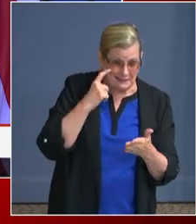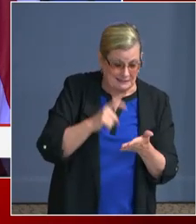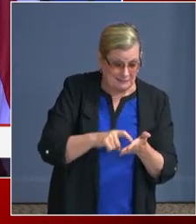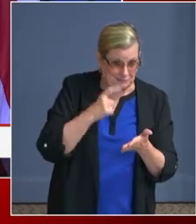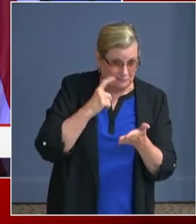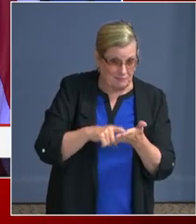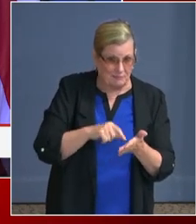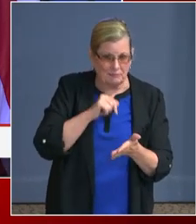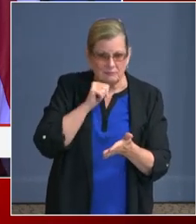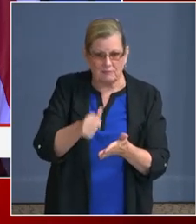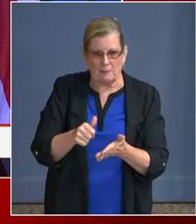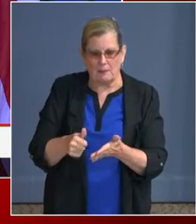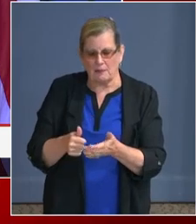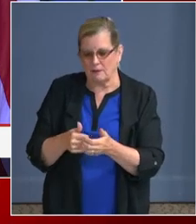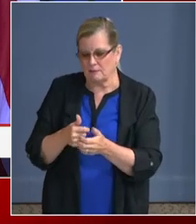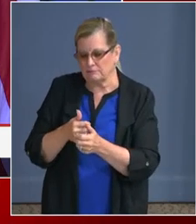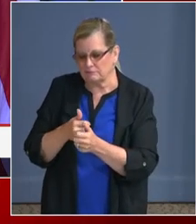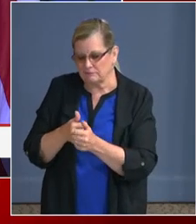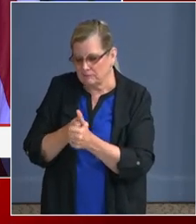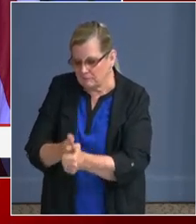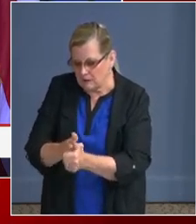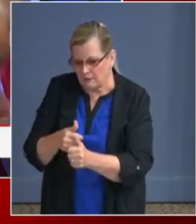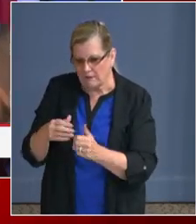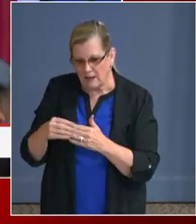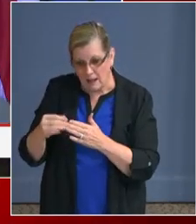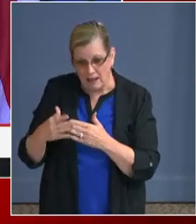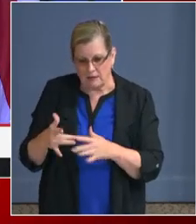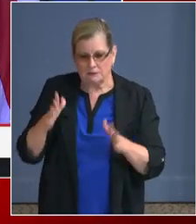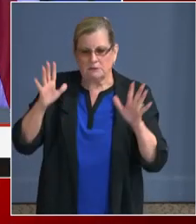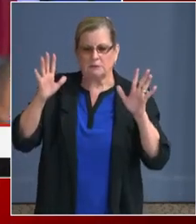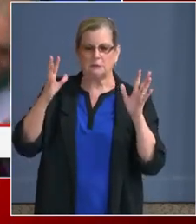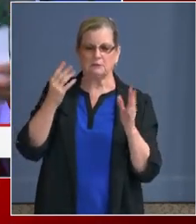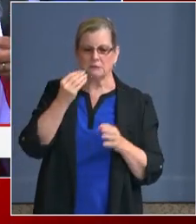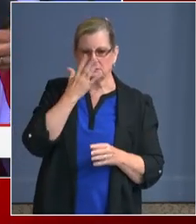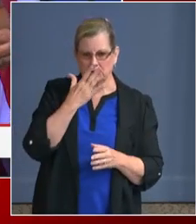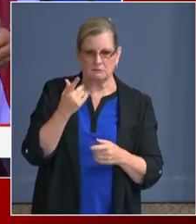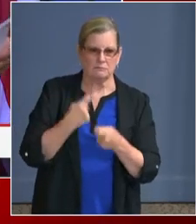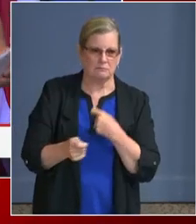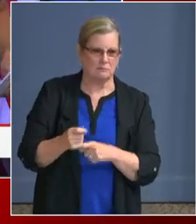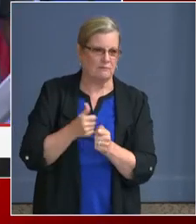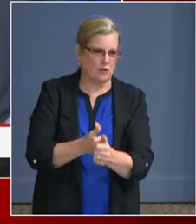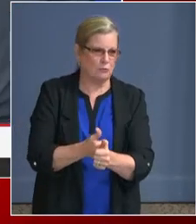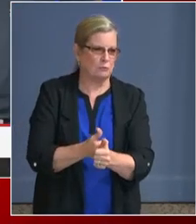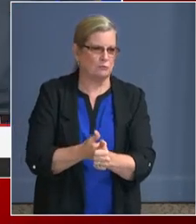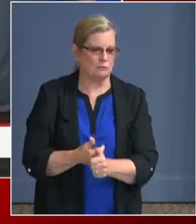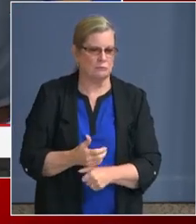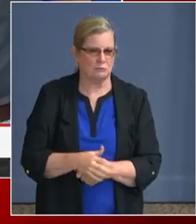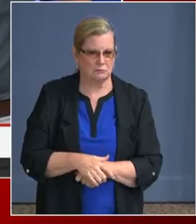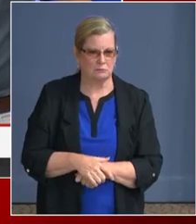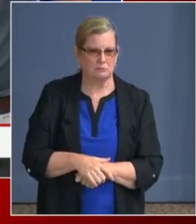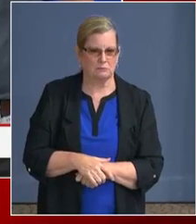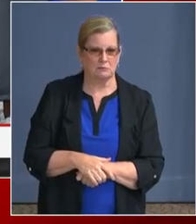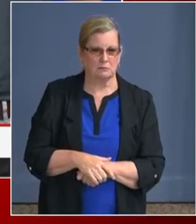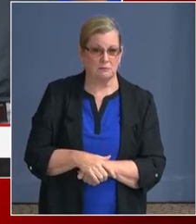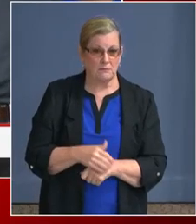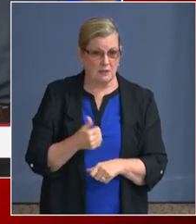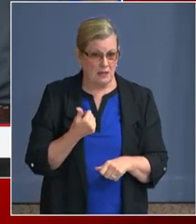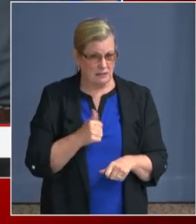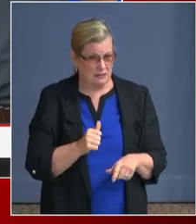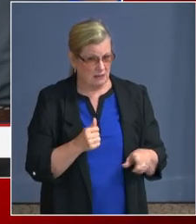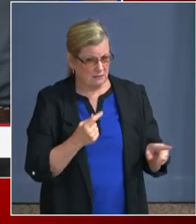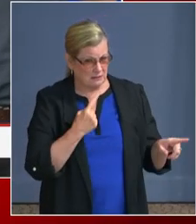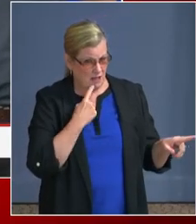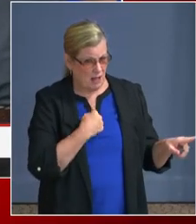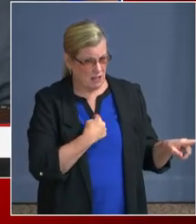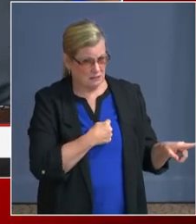the establishment will go back into compliance. And then any chance you would like to tell us what the phase